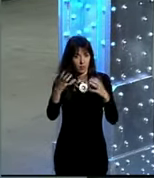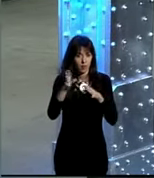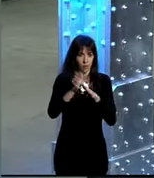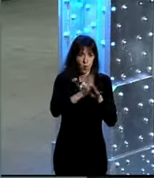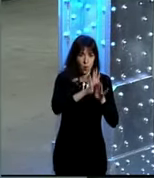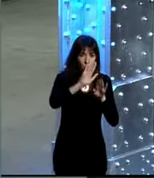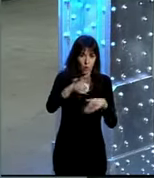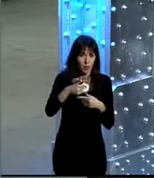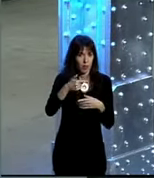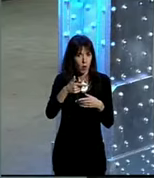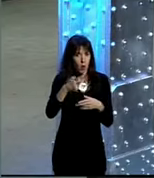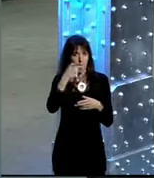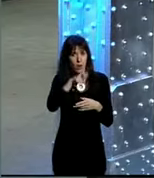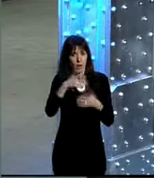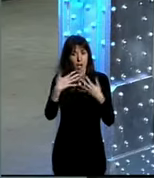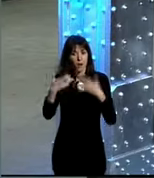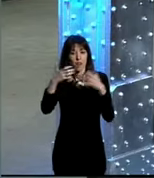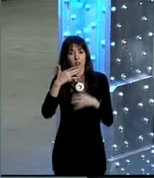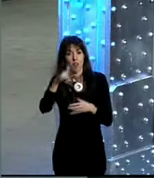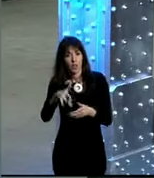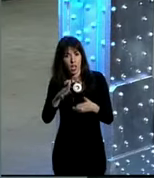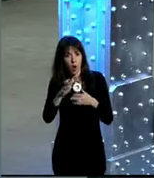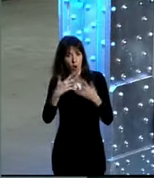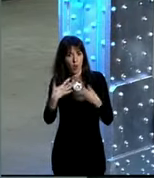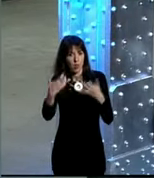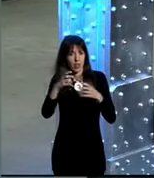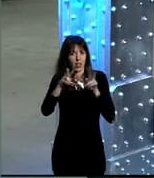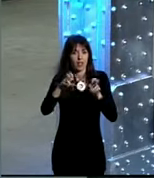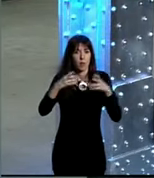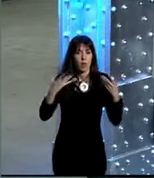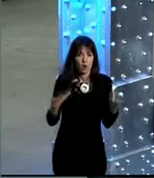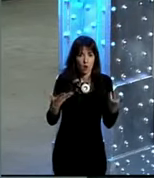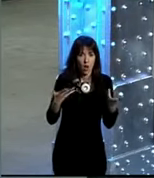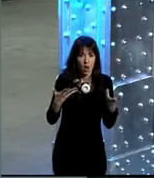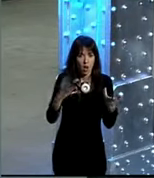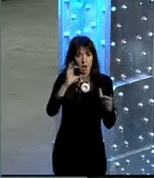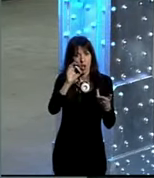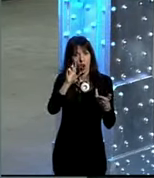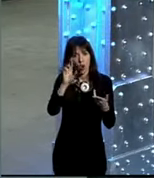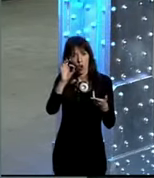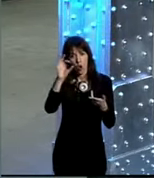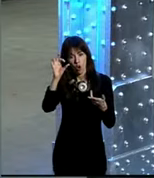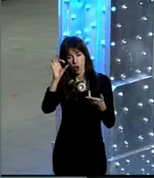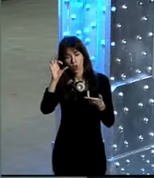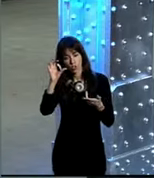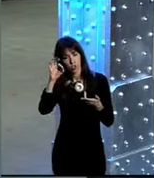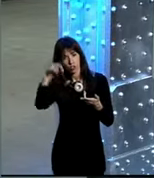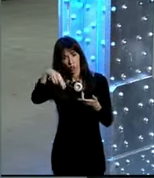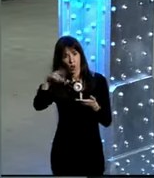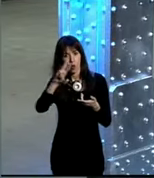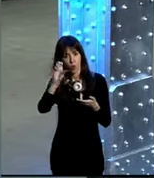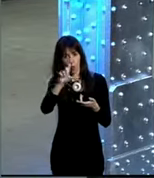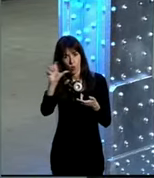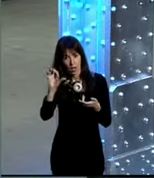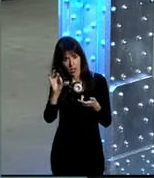audience was all about. The late, great Orson Welles on the audience, here from the Dinah Shore